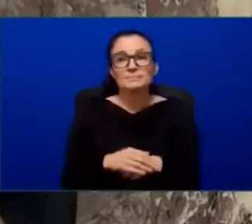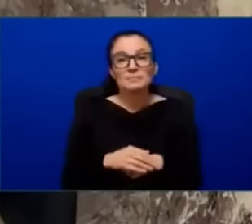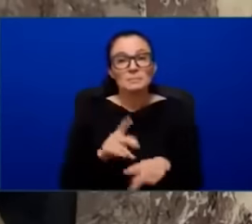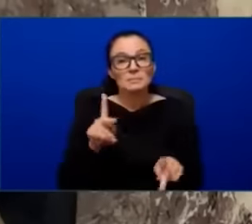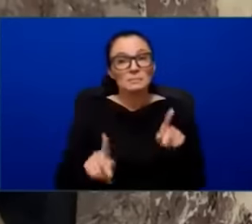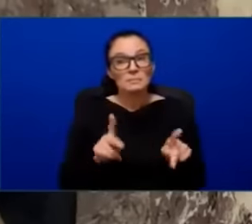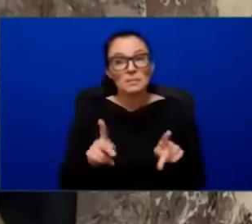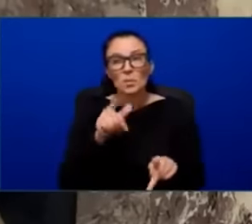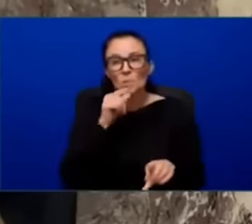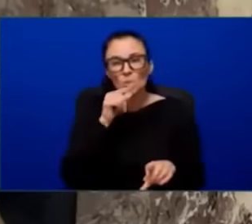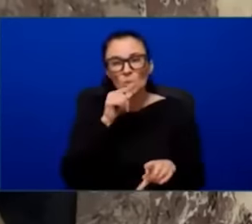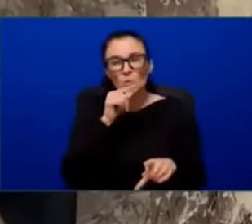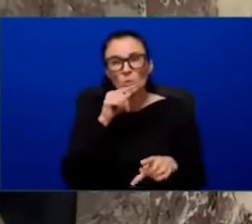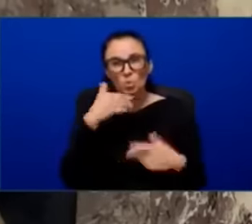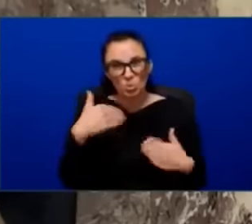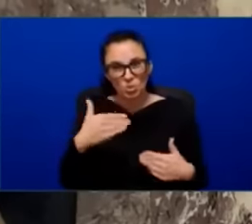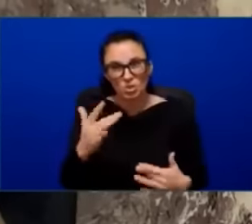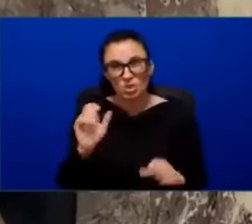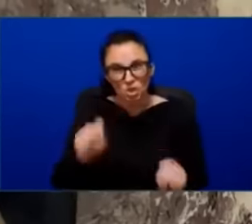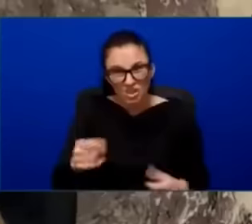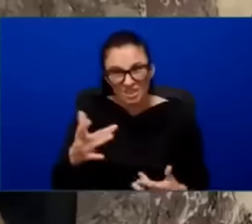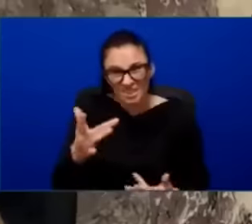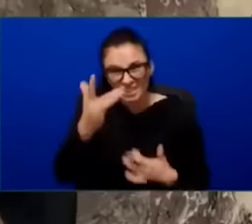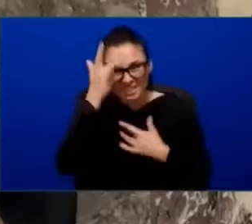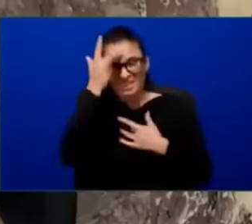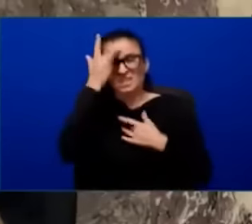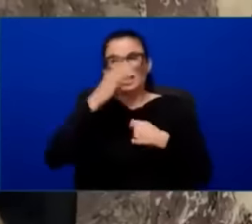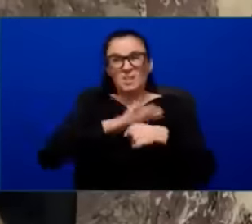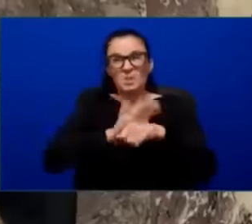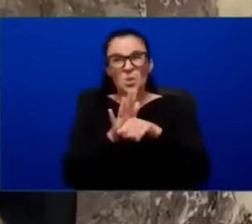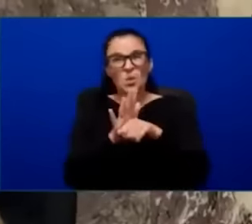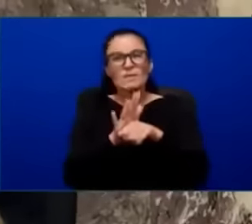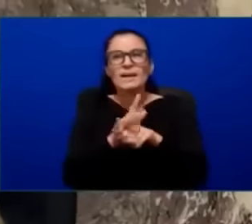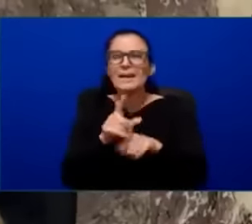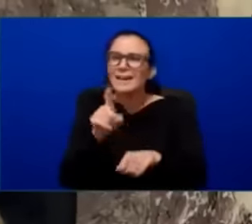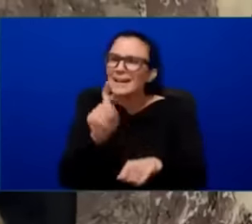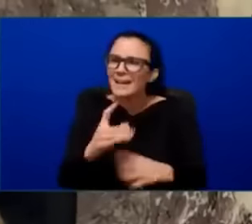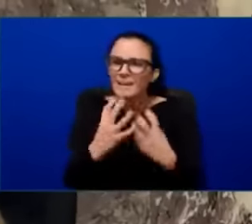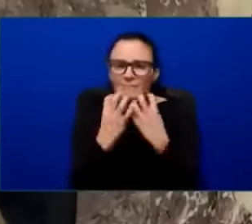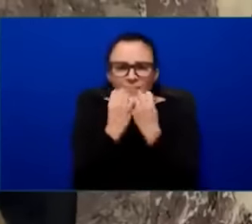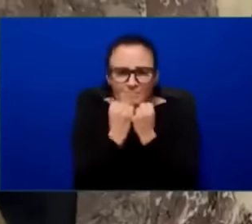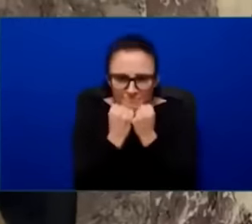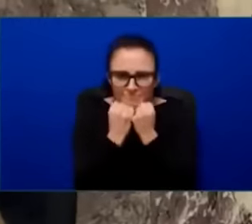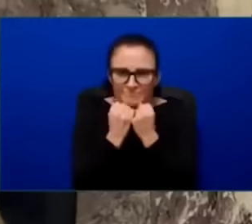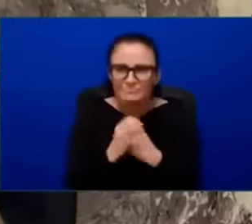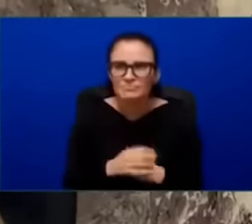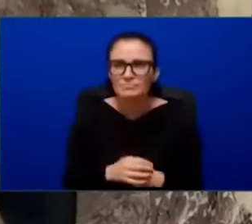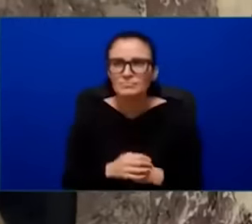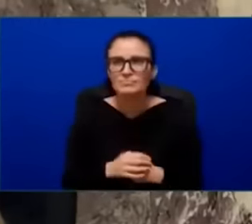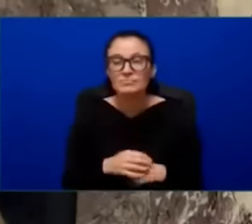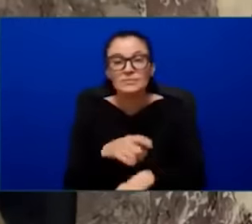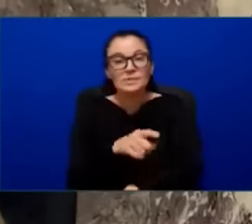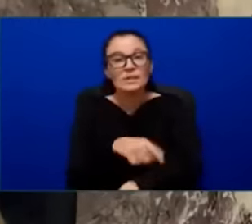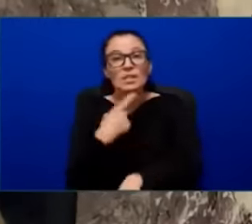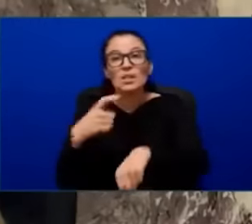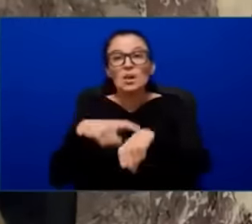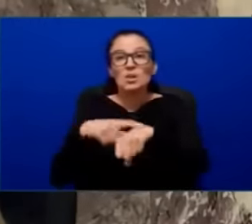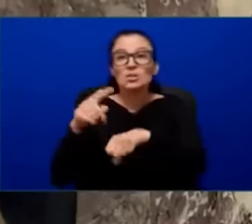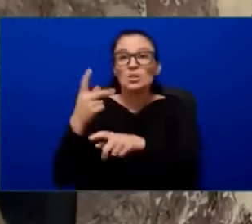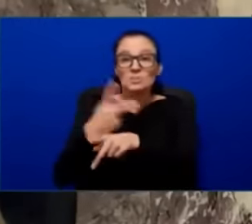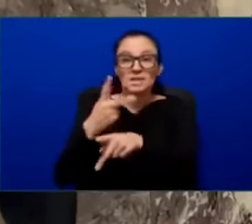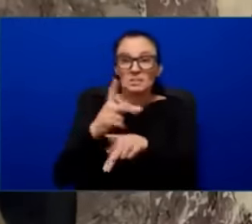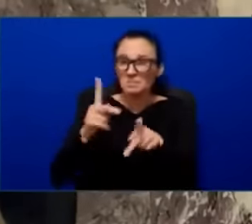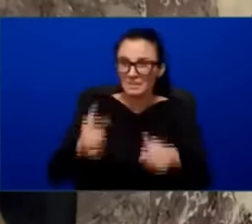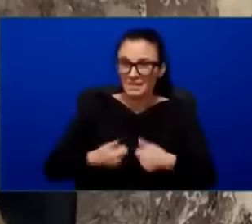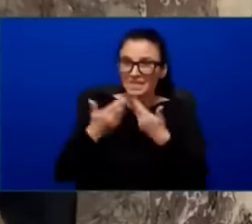for people who live in long-term care? How can you have so much contempt for people who live in acute care? Like, Honourable Speaker